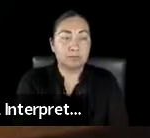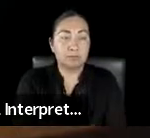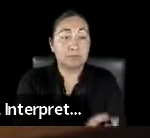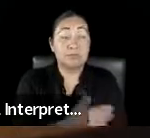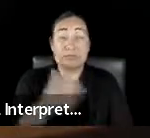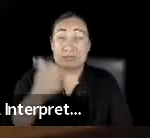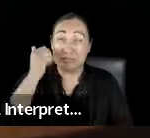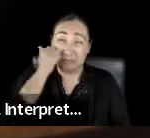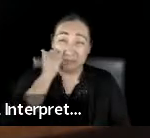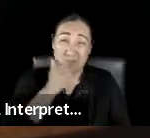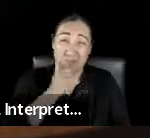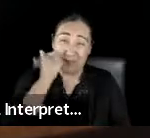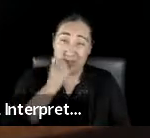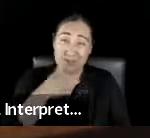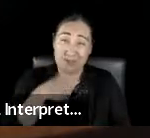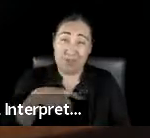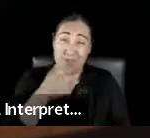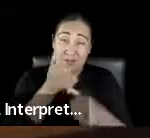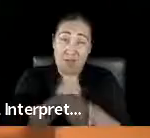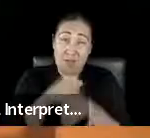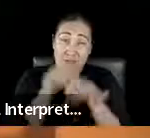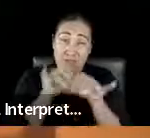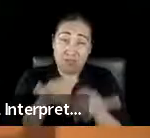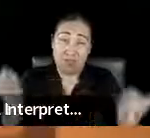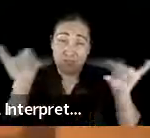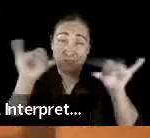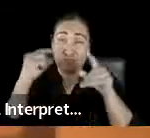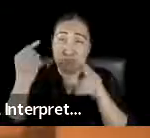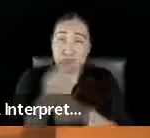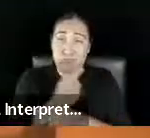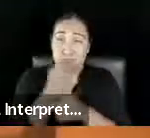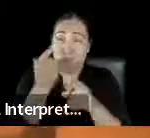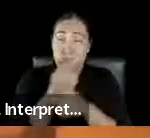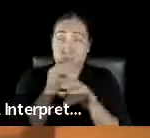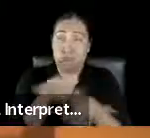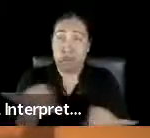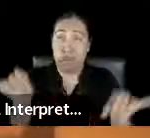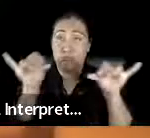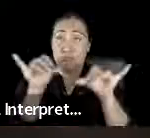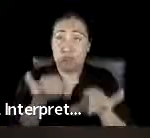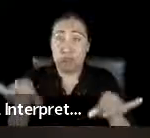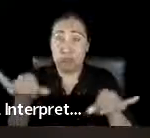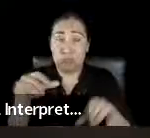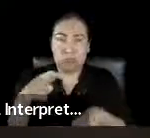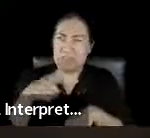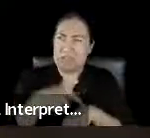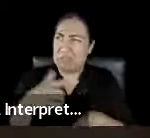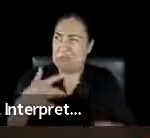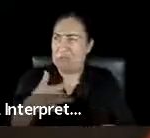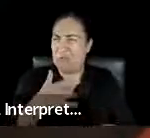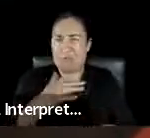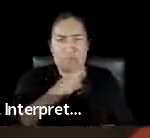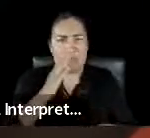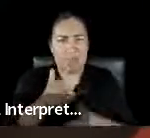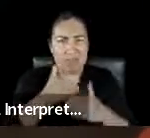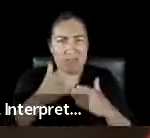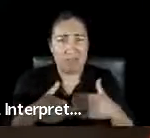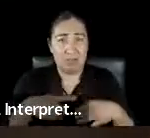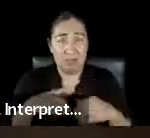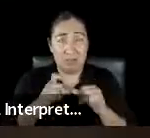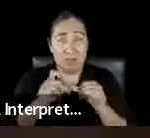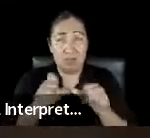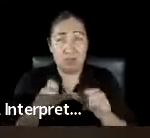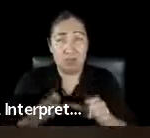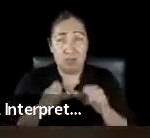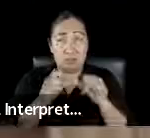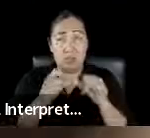Every day I follow the same routine. Time feels as though it's never ending, and I'm continuously stuck in my everyday